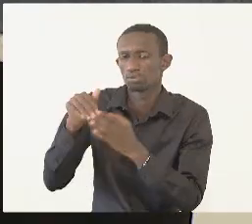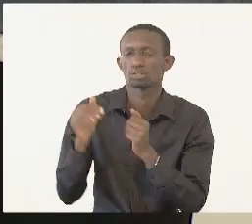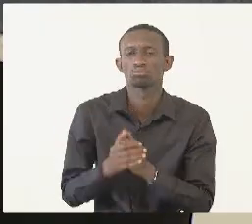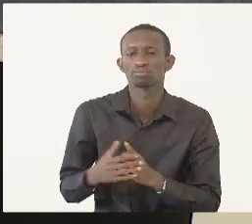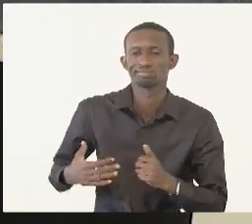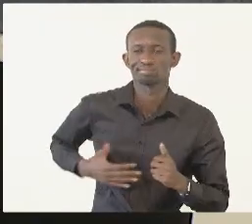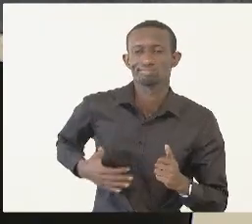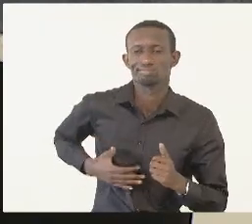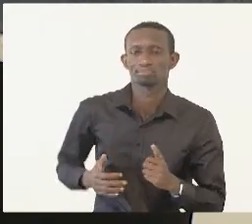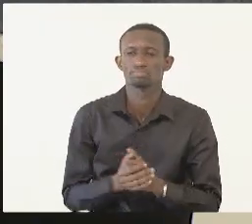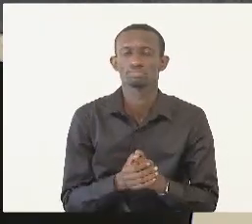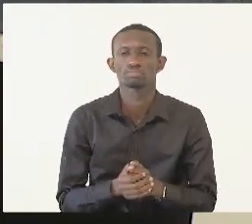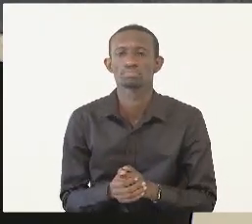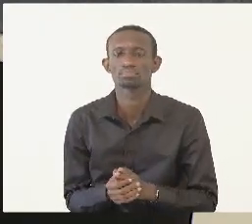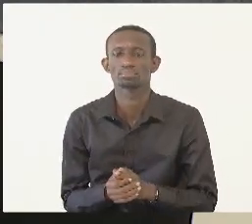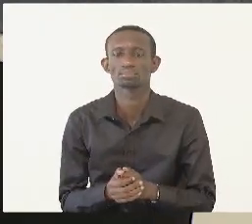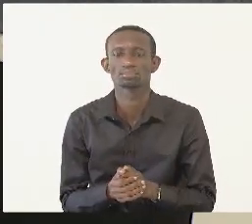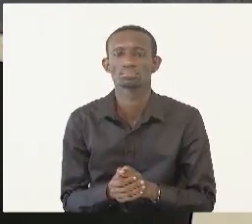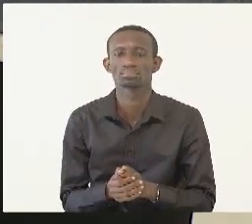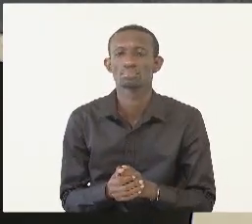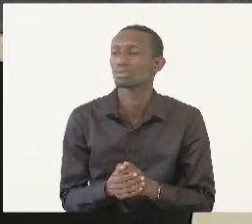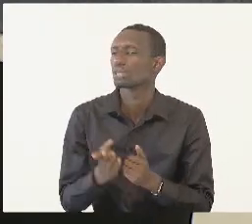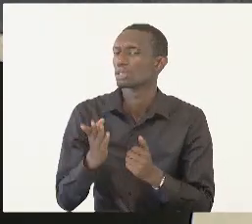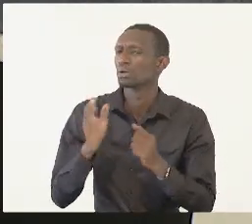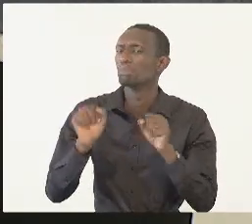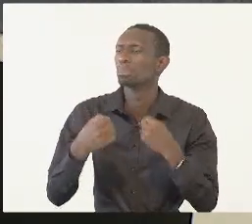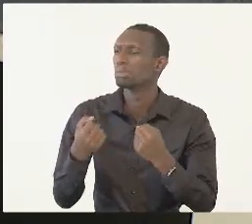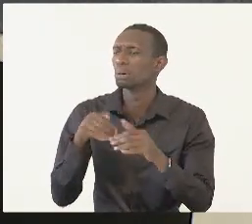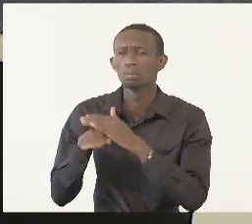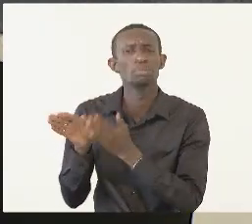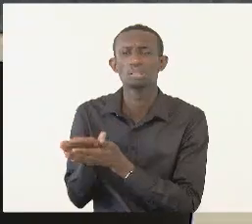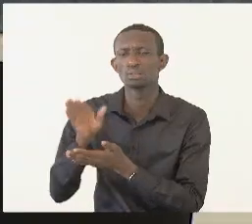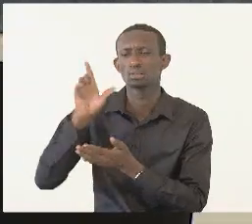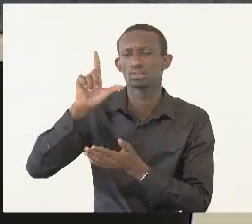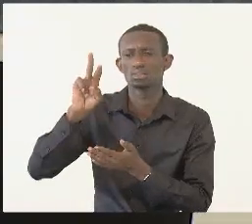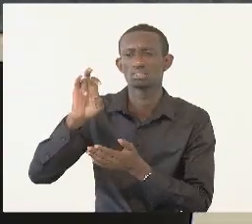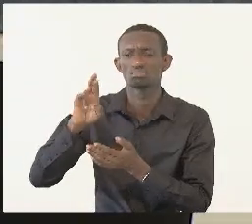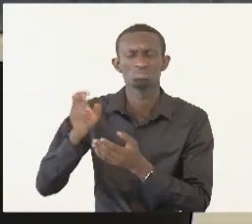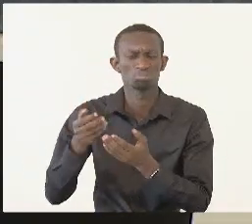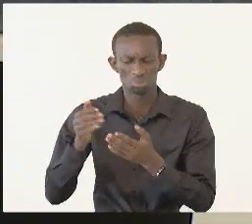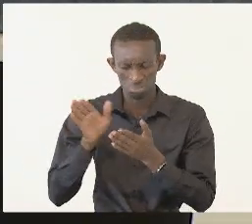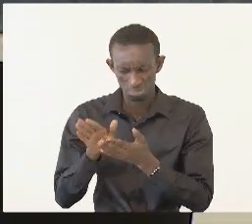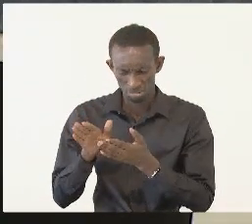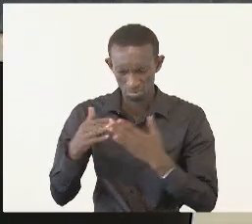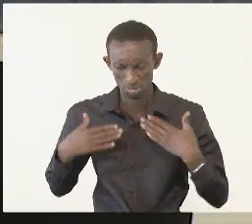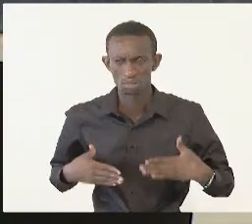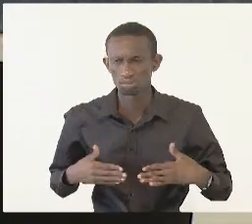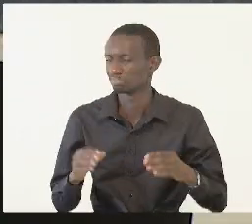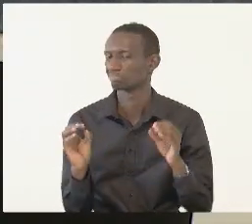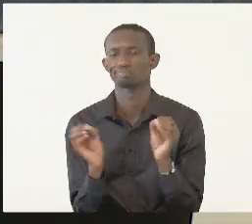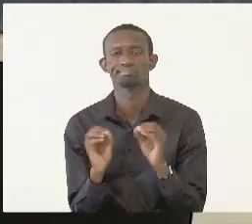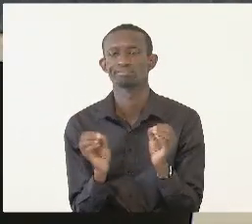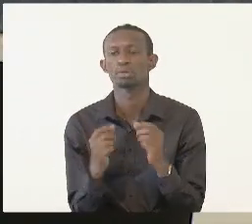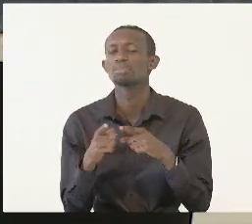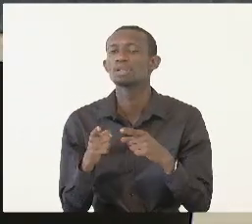excessive amino acids or proteins cannot be stored in the body. There's no way how this excessive protein can just be stored in the body.